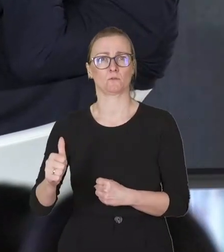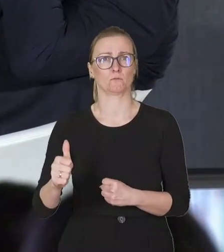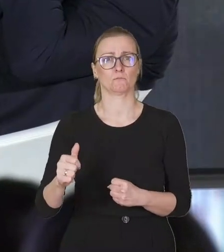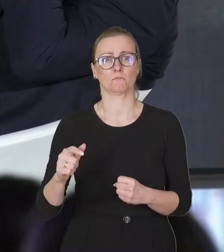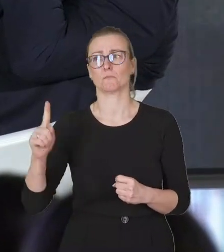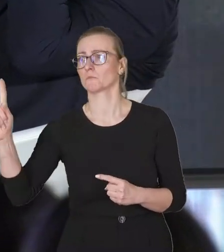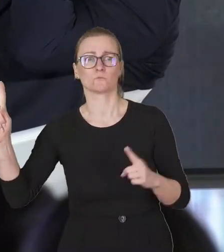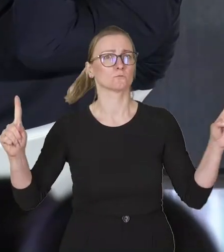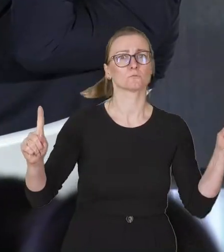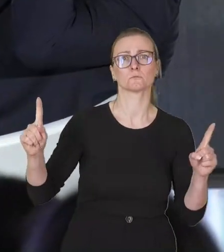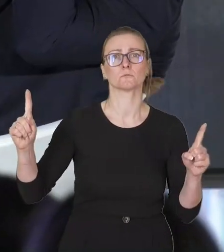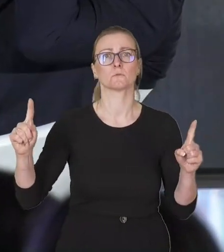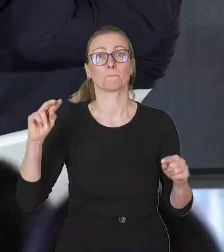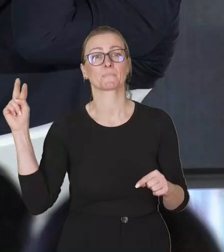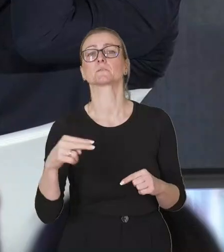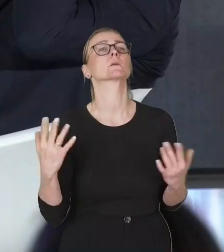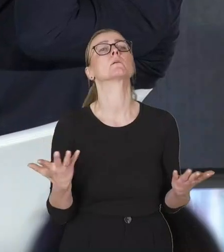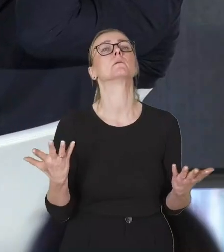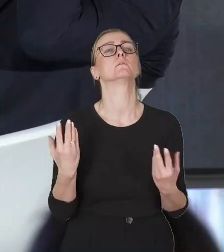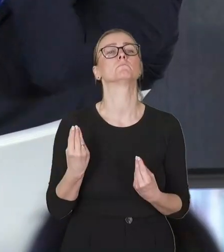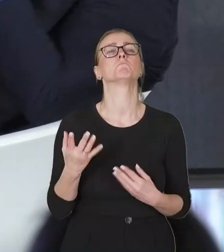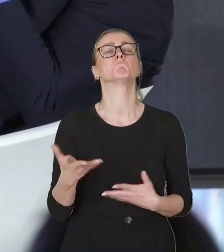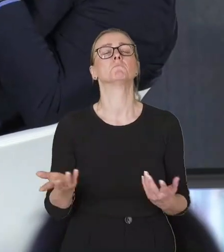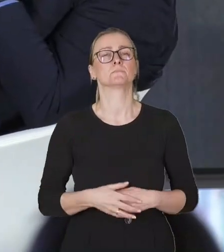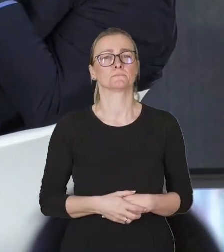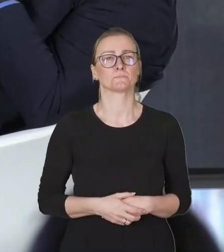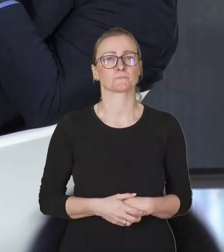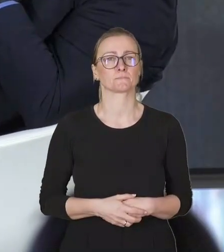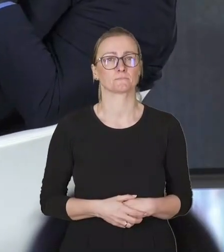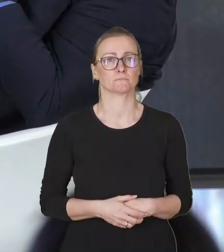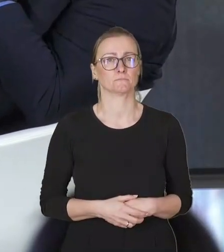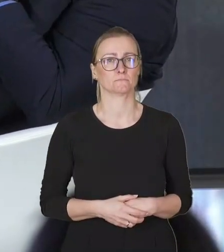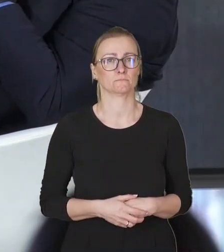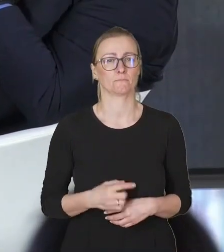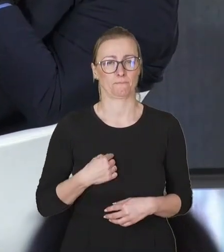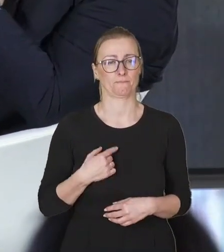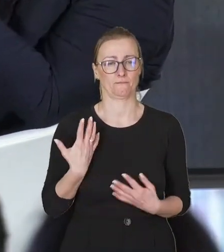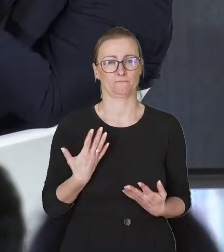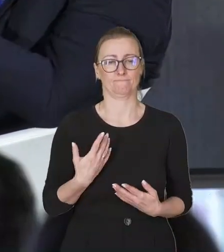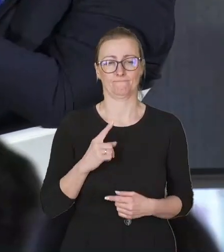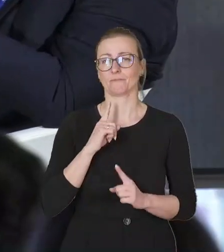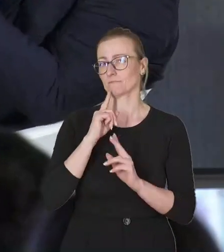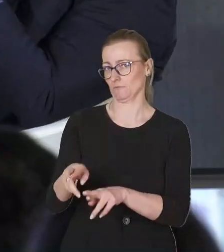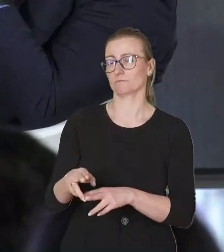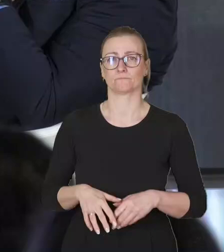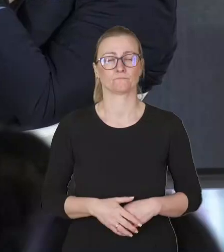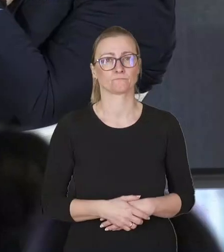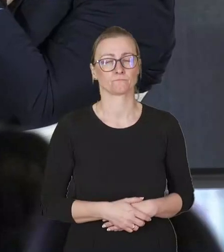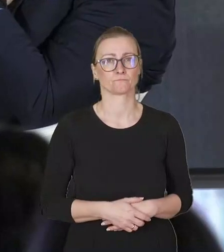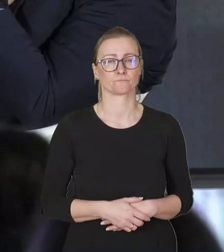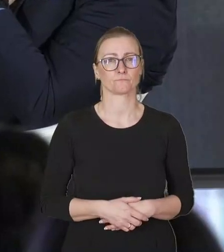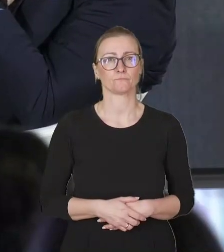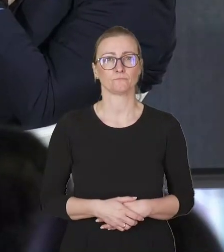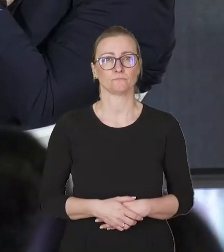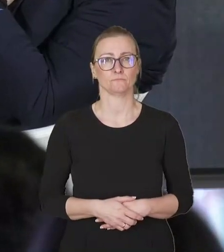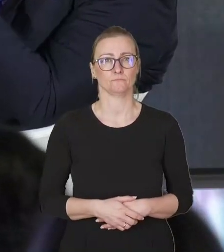give an answer which will be a little bit complicated. Because, of course, it would be my duty to say that